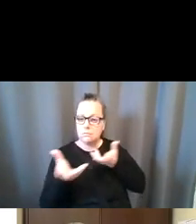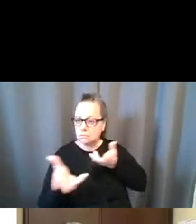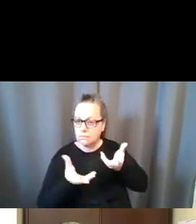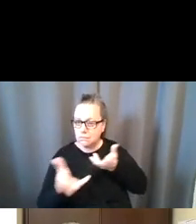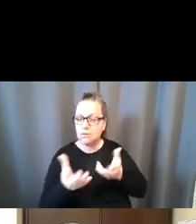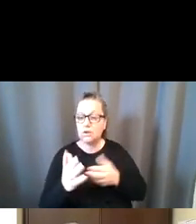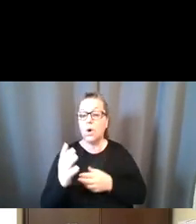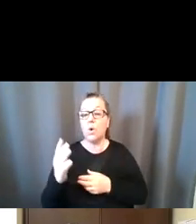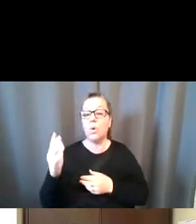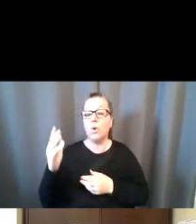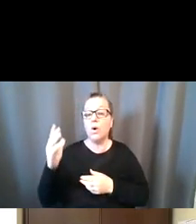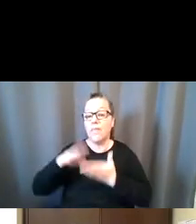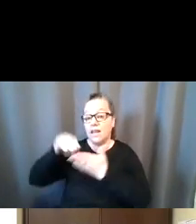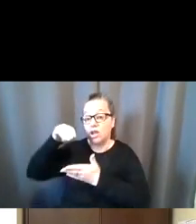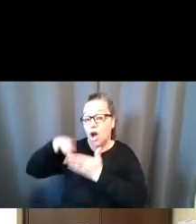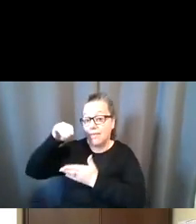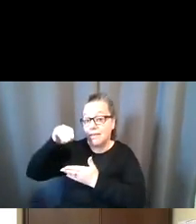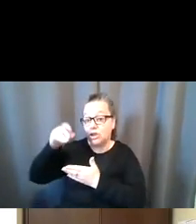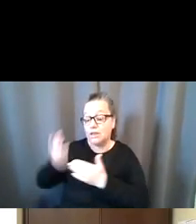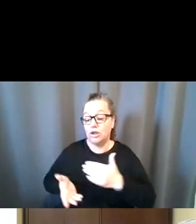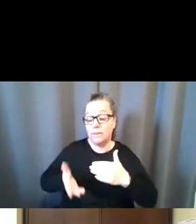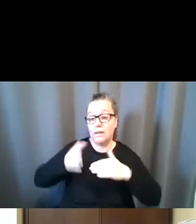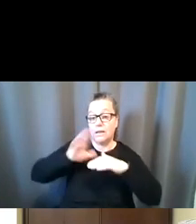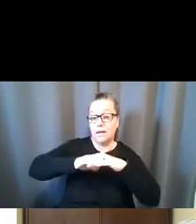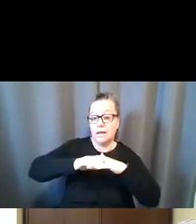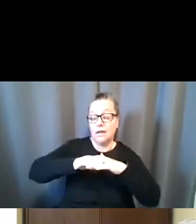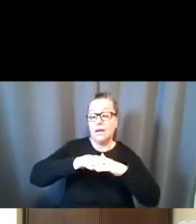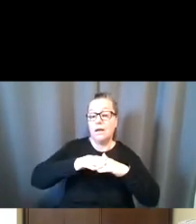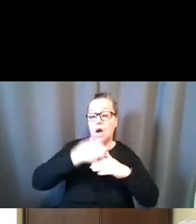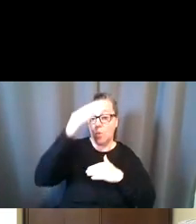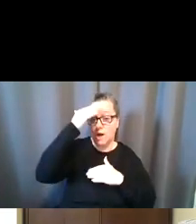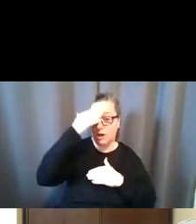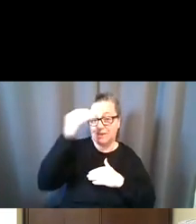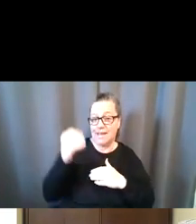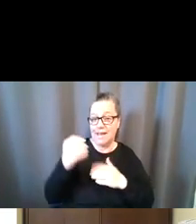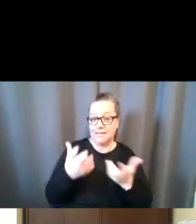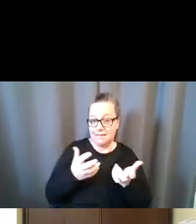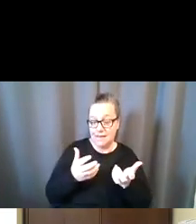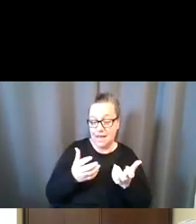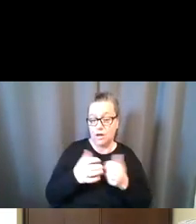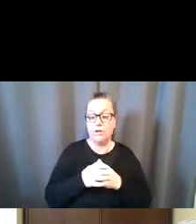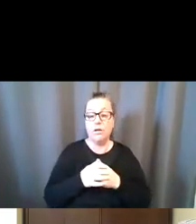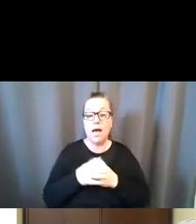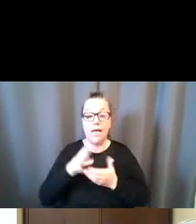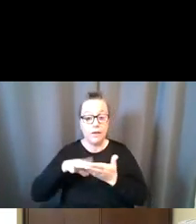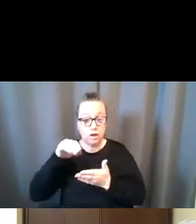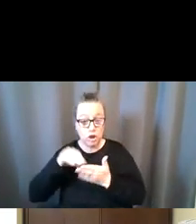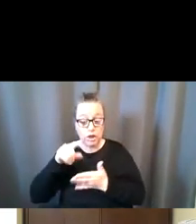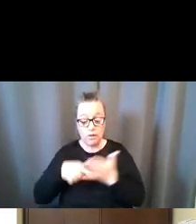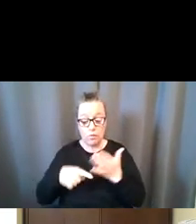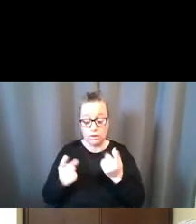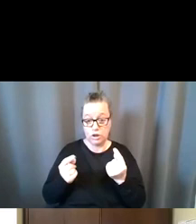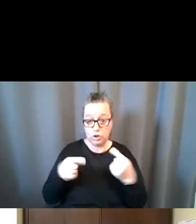knowledge needs to be built on top of awareness and desire, and there's knowledge about what to do during and after the